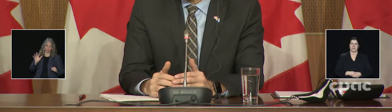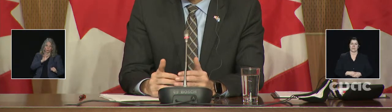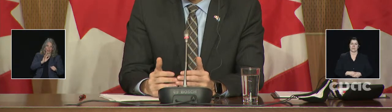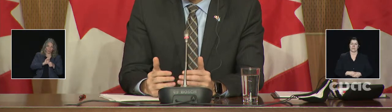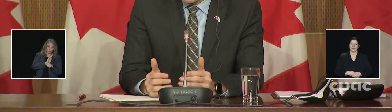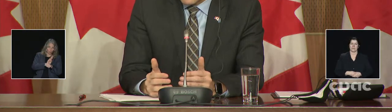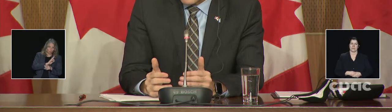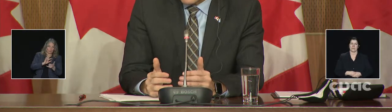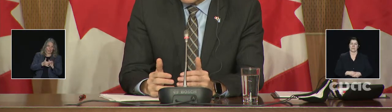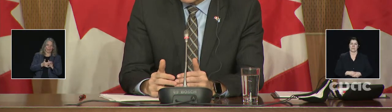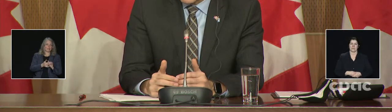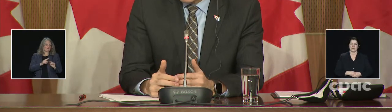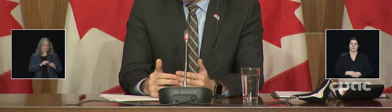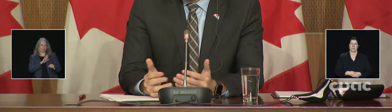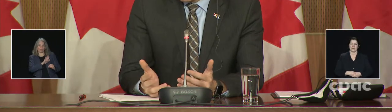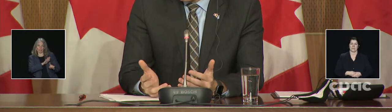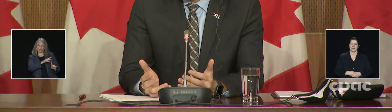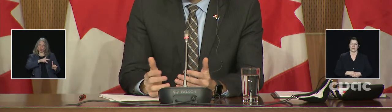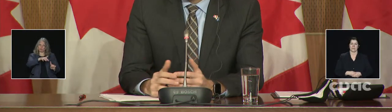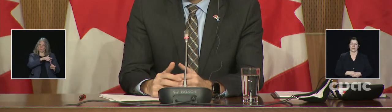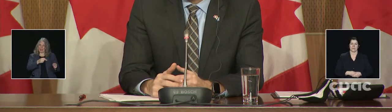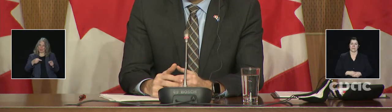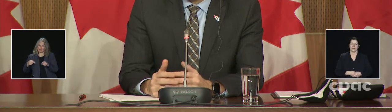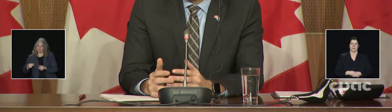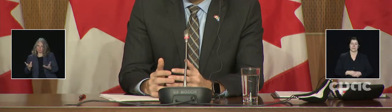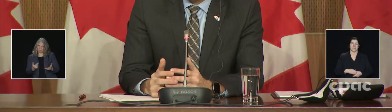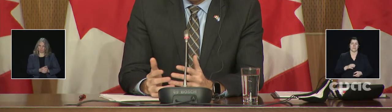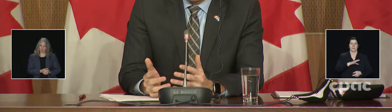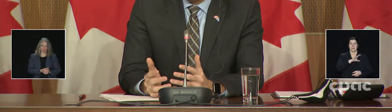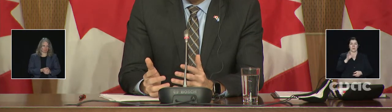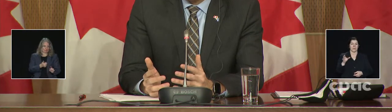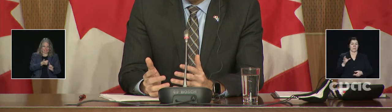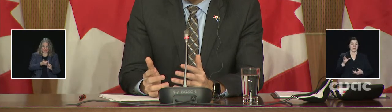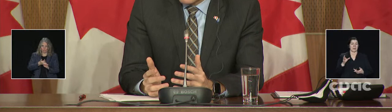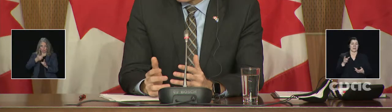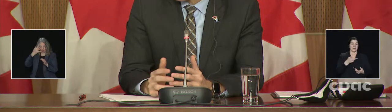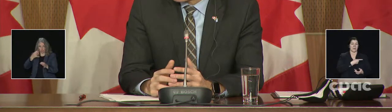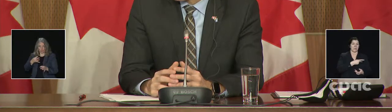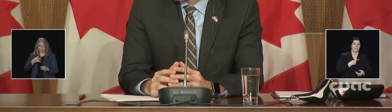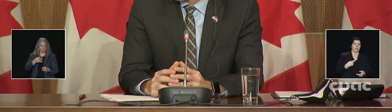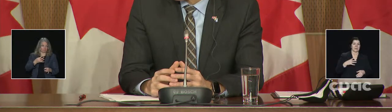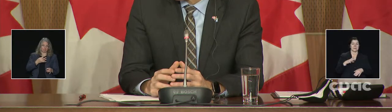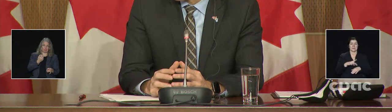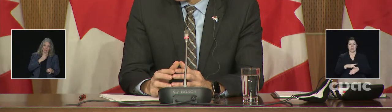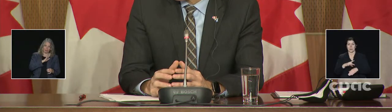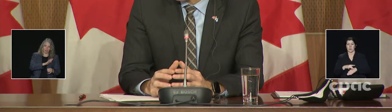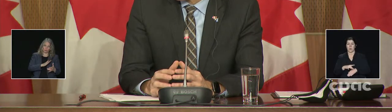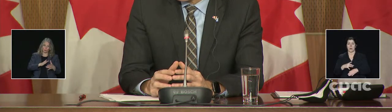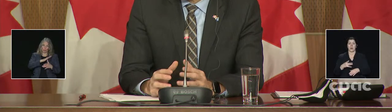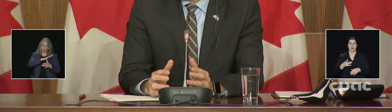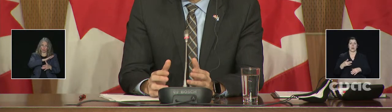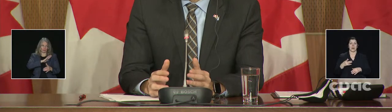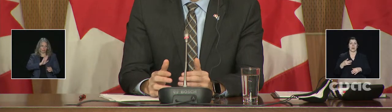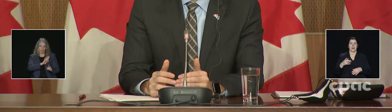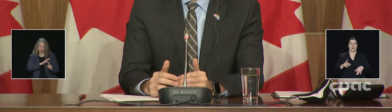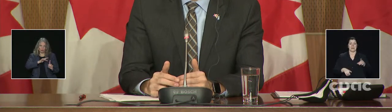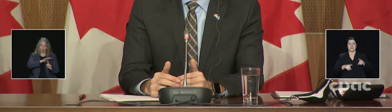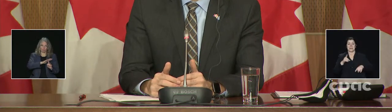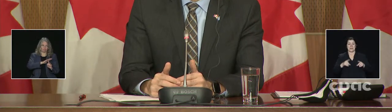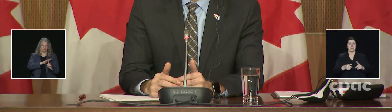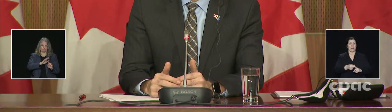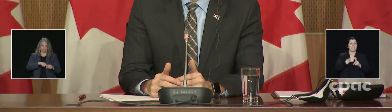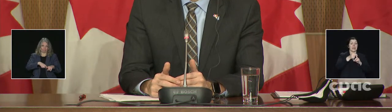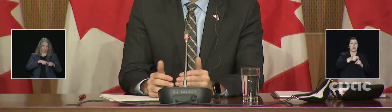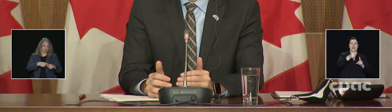on the conditions and I would say priorities of provinces and territories. Like in Quebec just